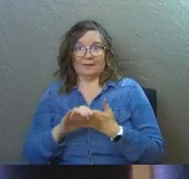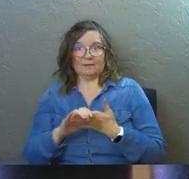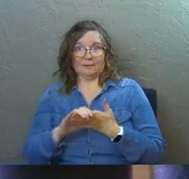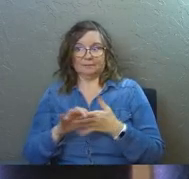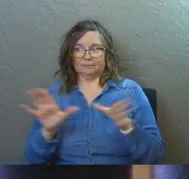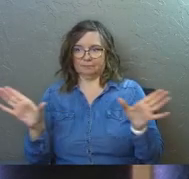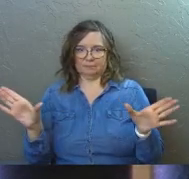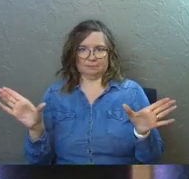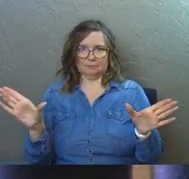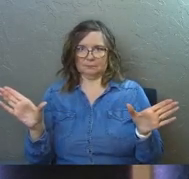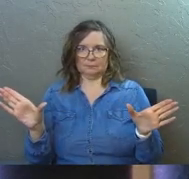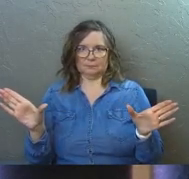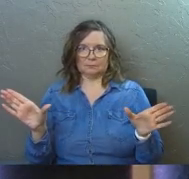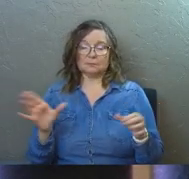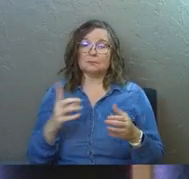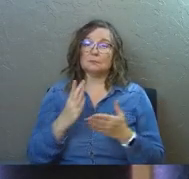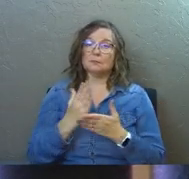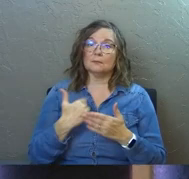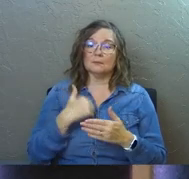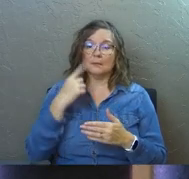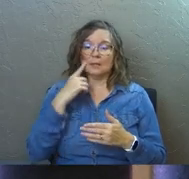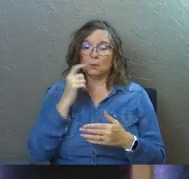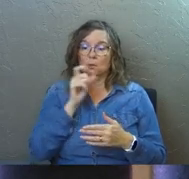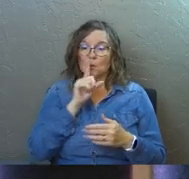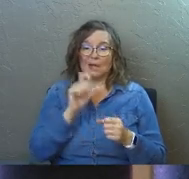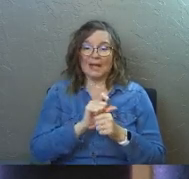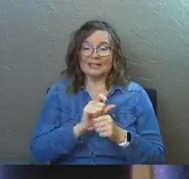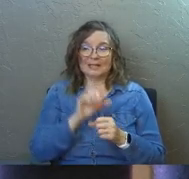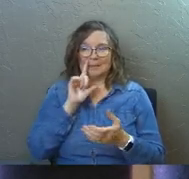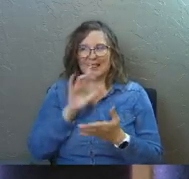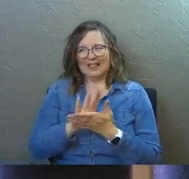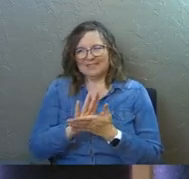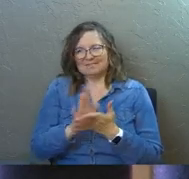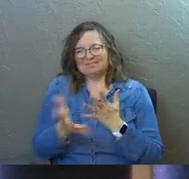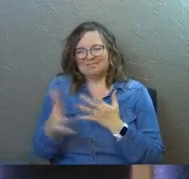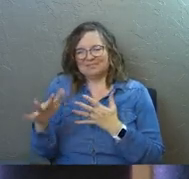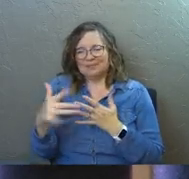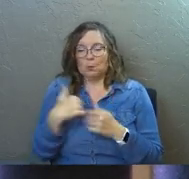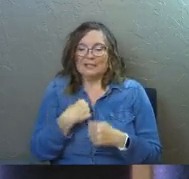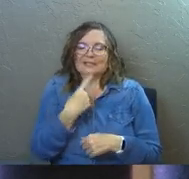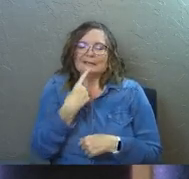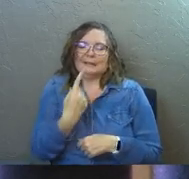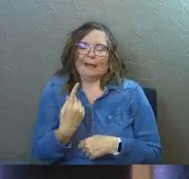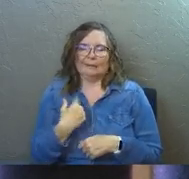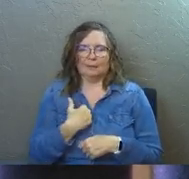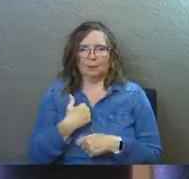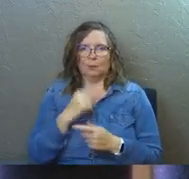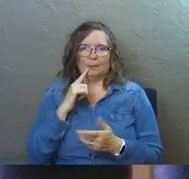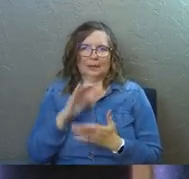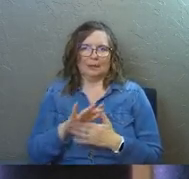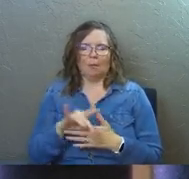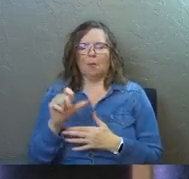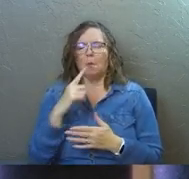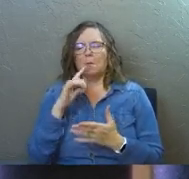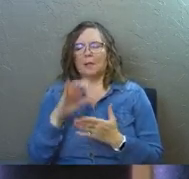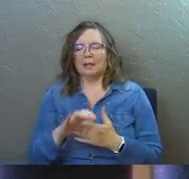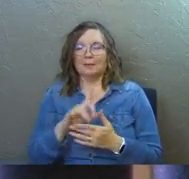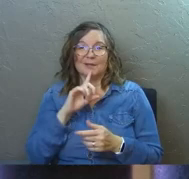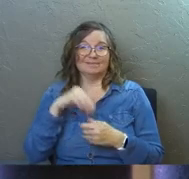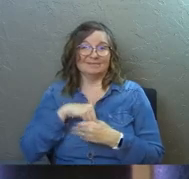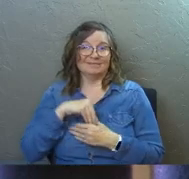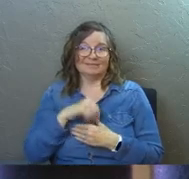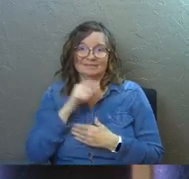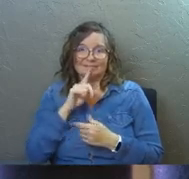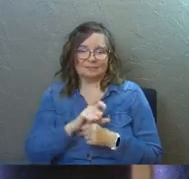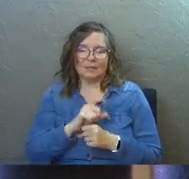believe. And some of us think that we don't actually believe them. We just say we believe them. And I'm not